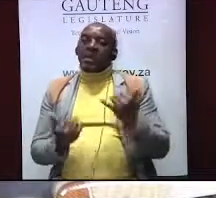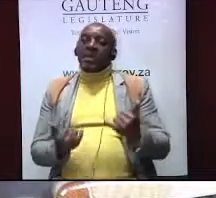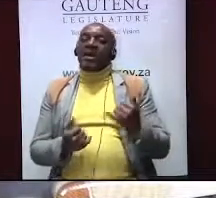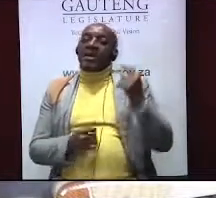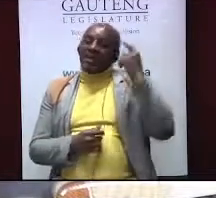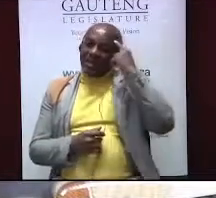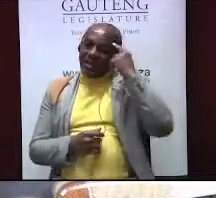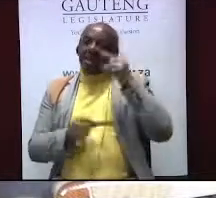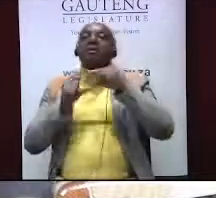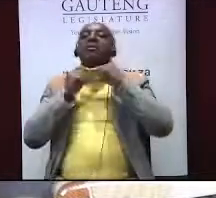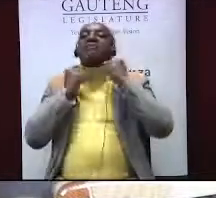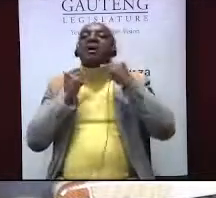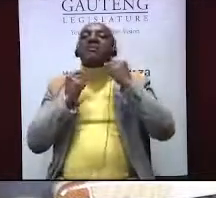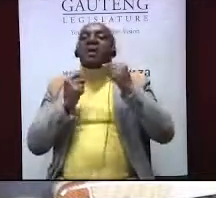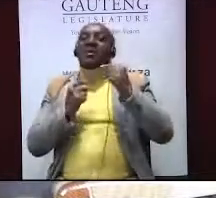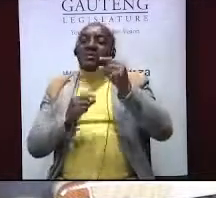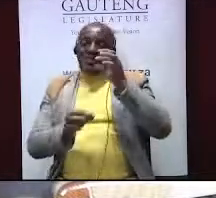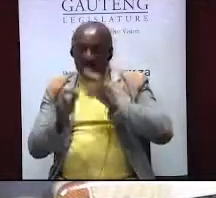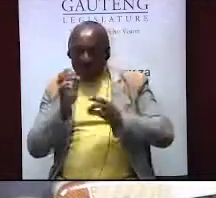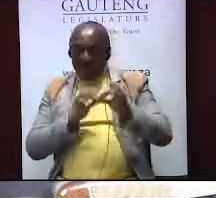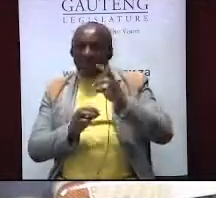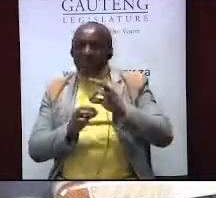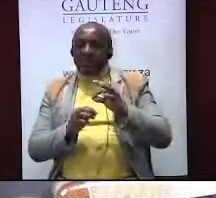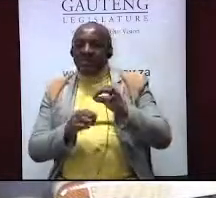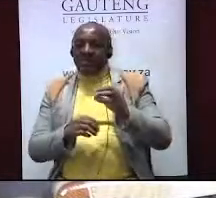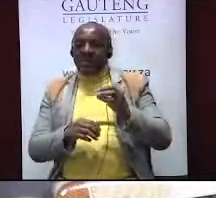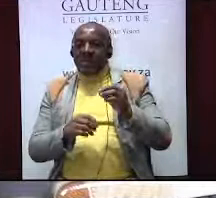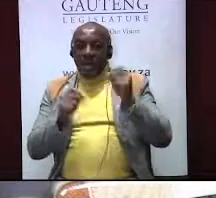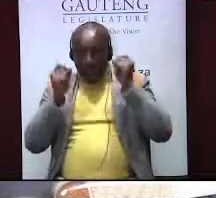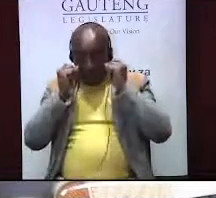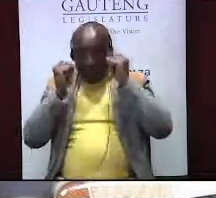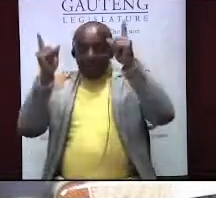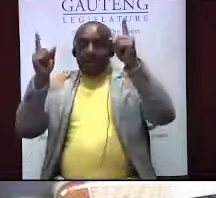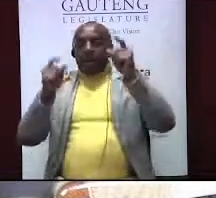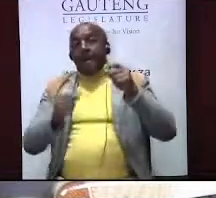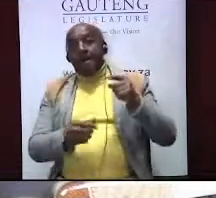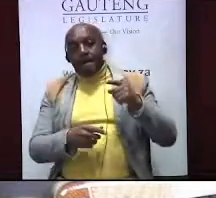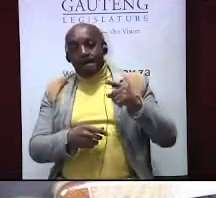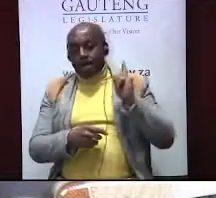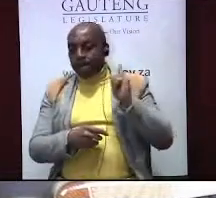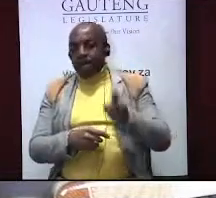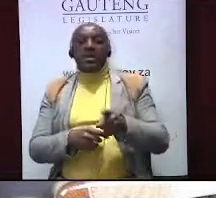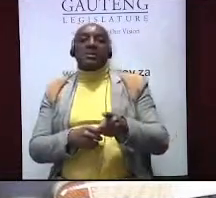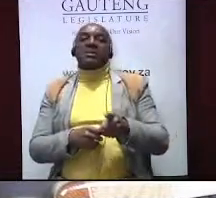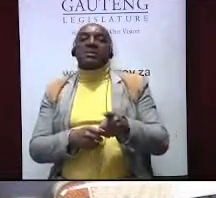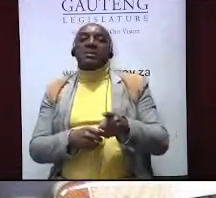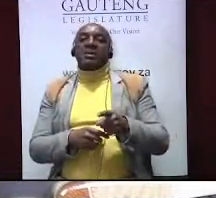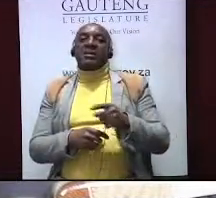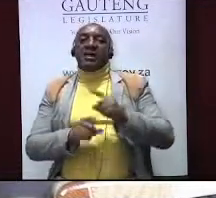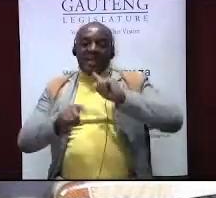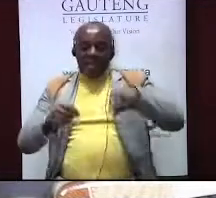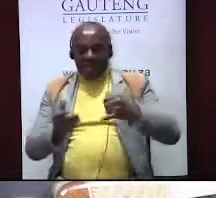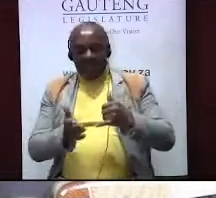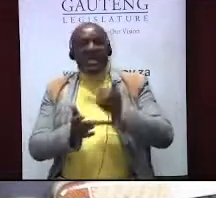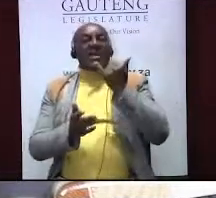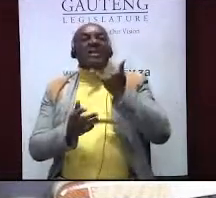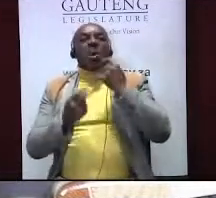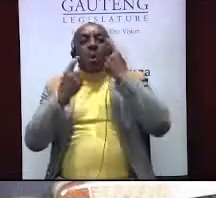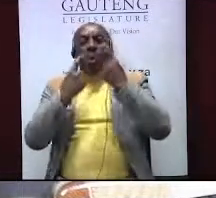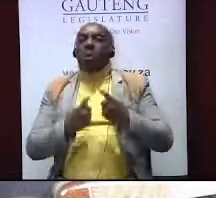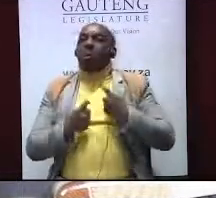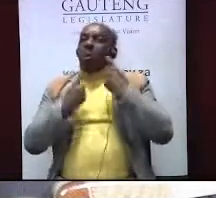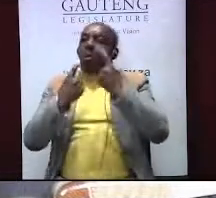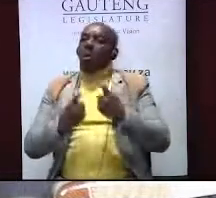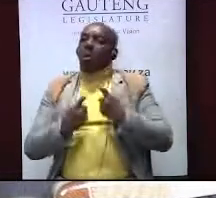a pastor has said, Hore, let's wake up and smell the coffee and complain. Let's